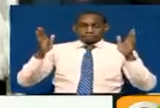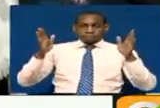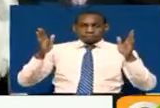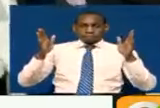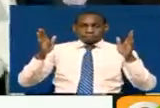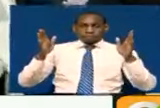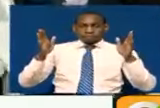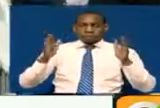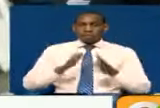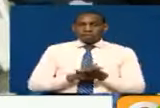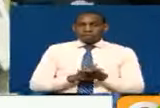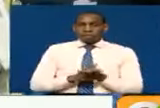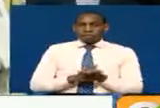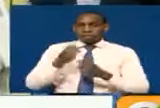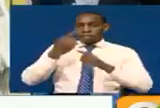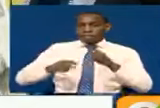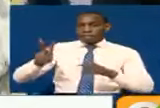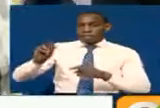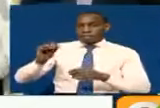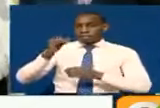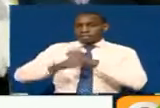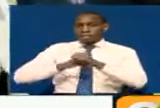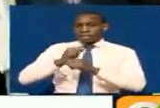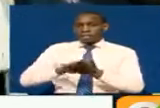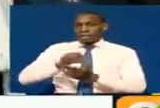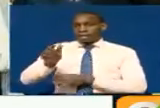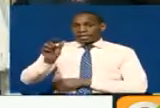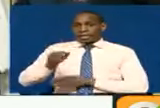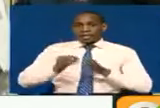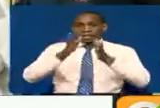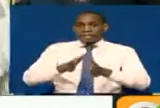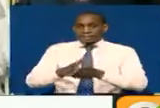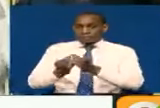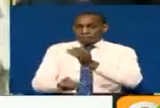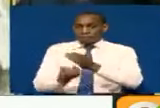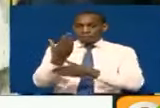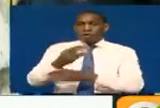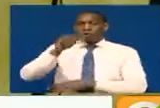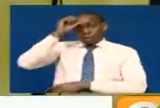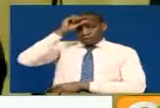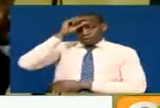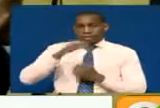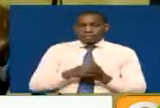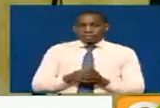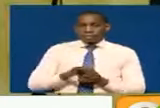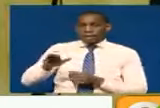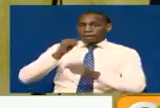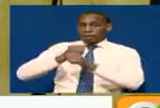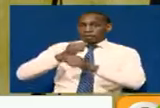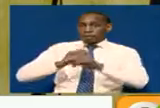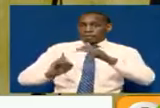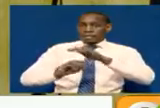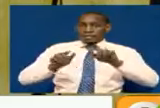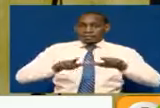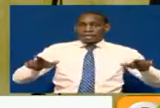in future 10 years to come or 20 years to come. Pringe mwingine atapatikana kwa government. When he was working at the Ministry